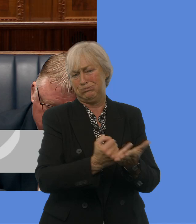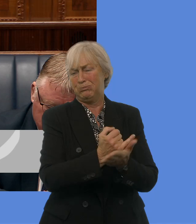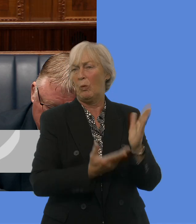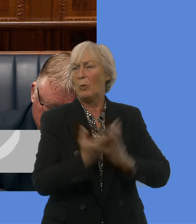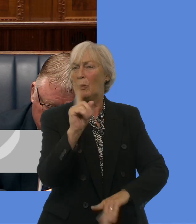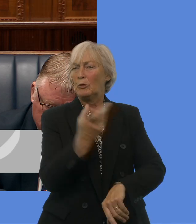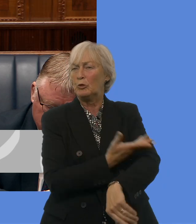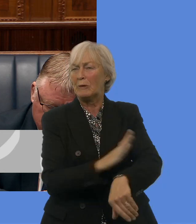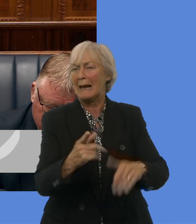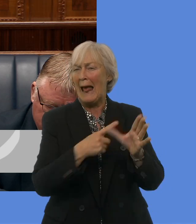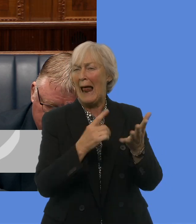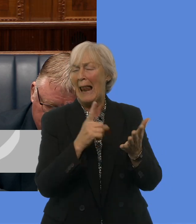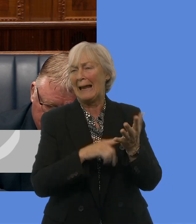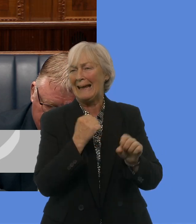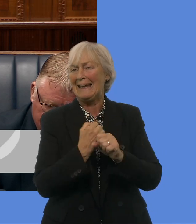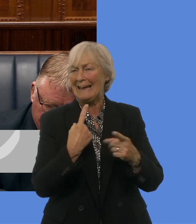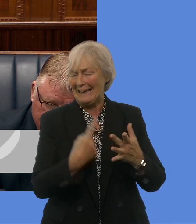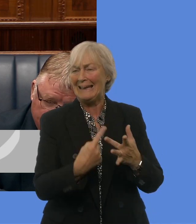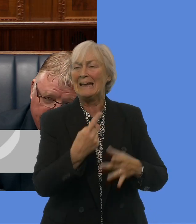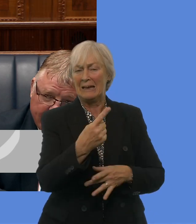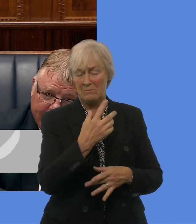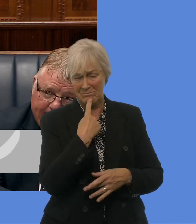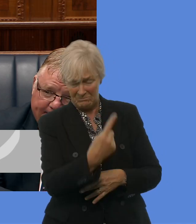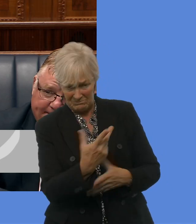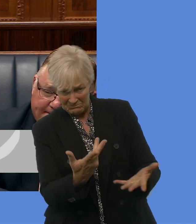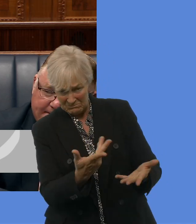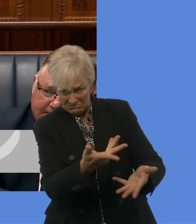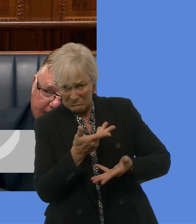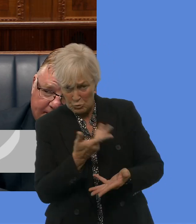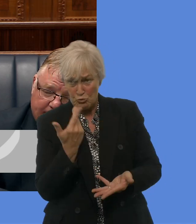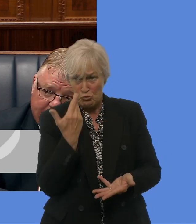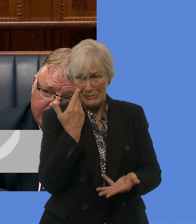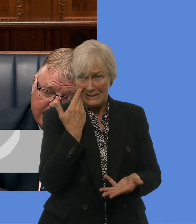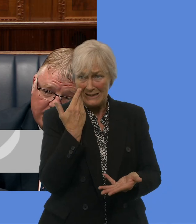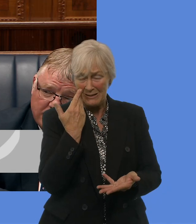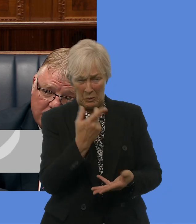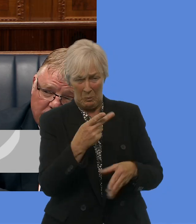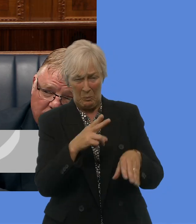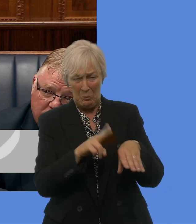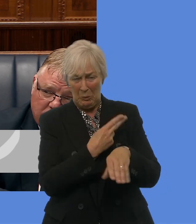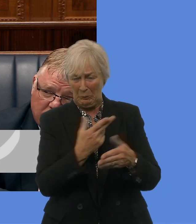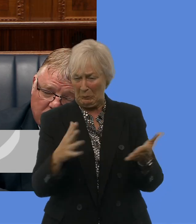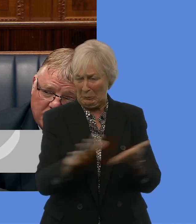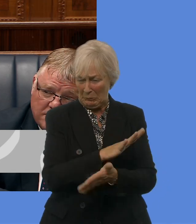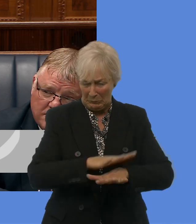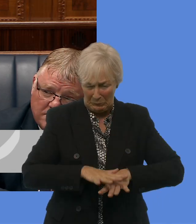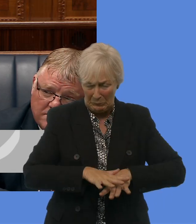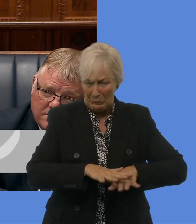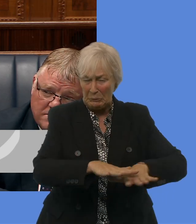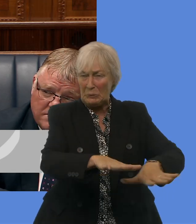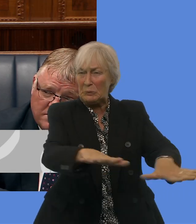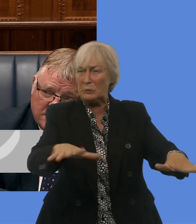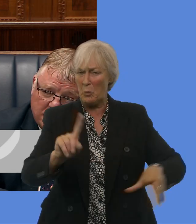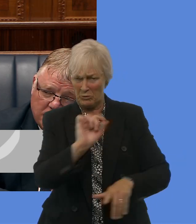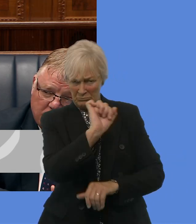algae in recent years. Can I ask the Minister, given recent instances of blue-green algae on Lough Neagh, what progress his